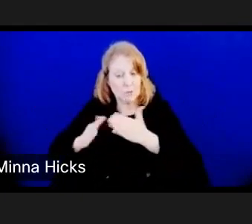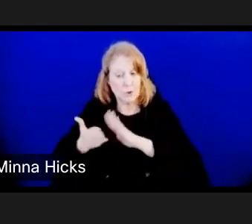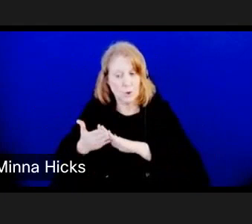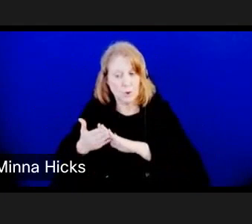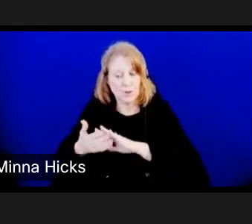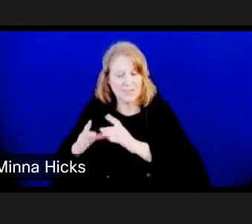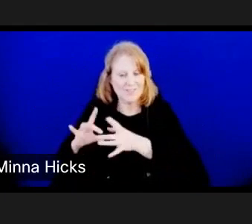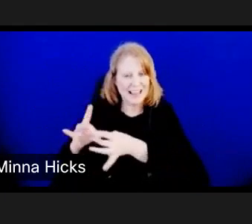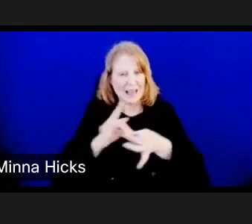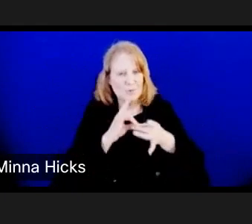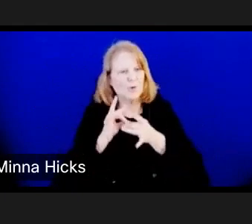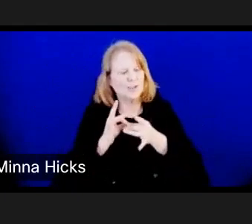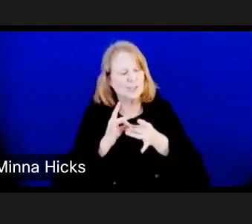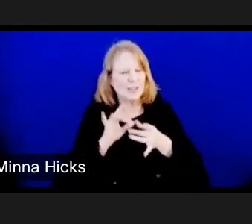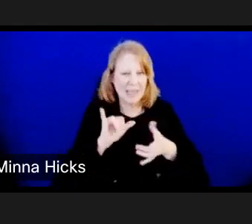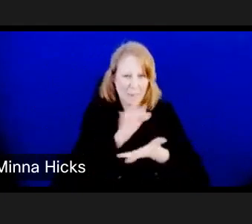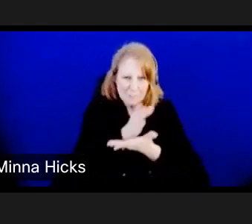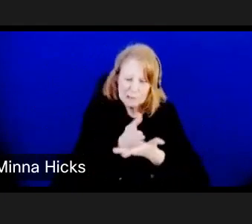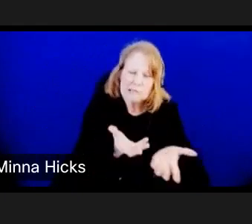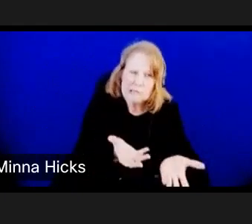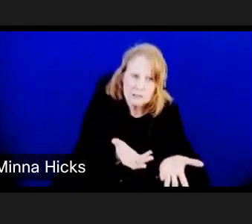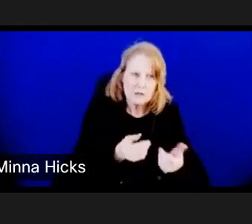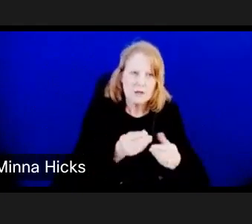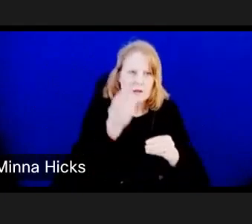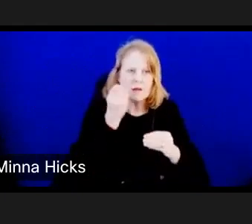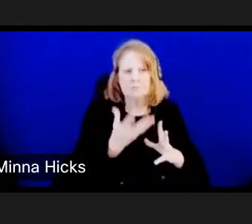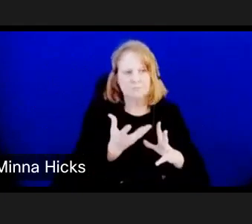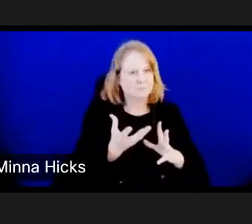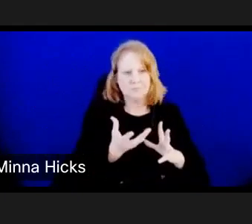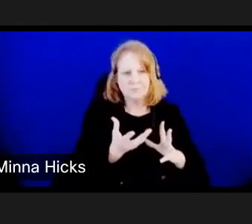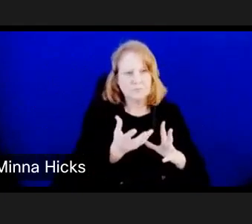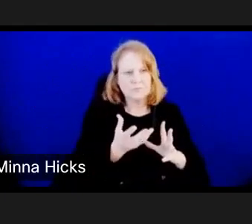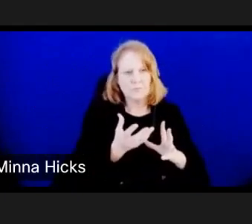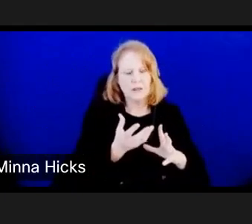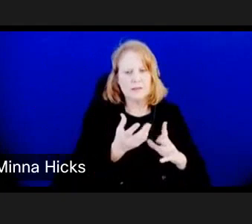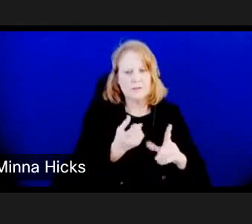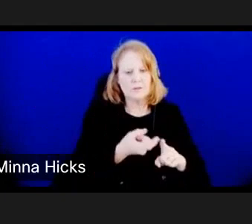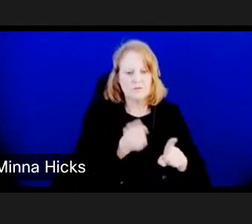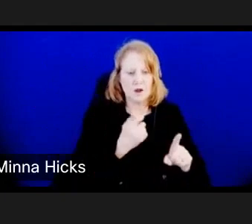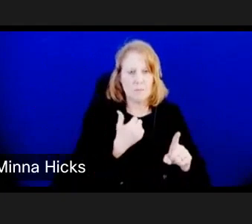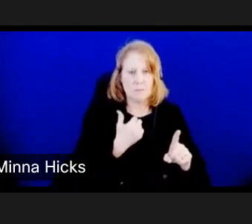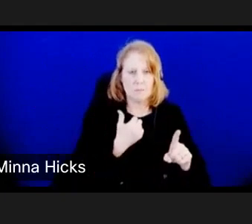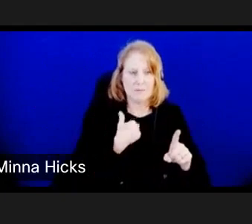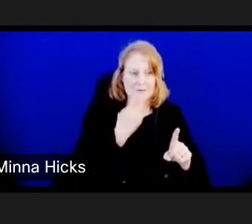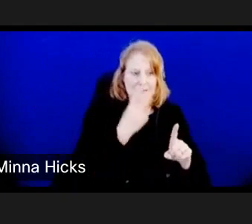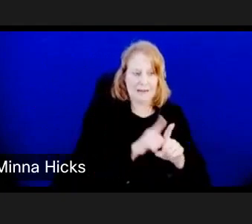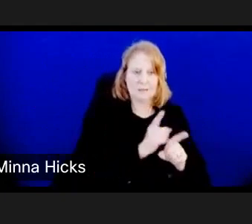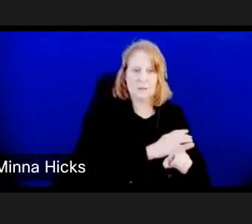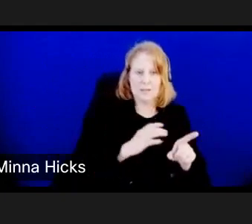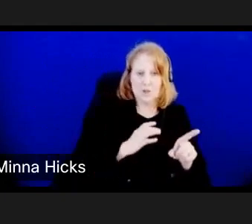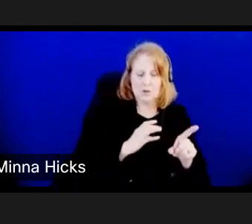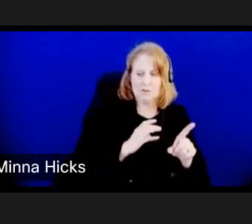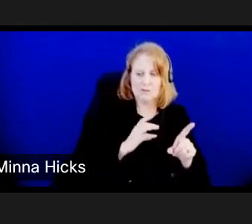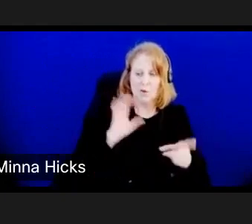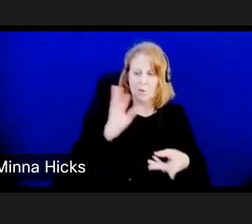the way that this meeting started, because that is definitely far from what I've seen as a commissioner over the years. I do